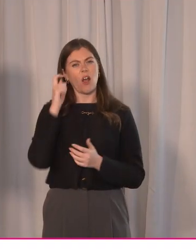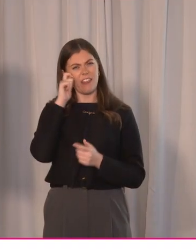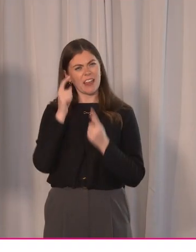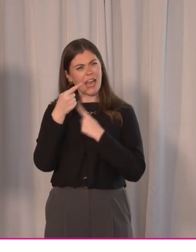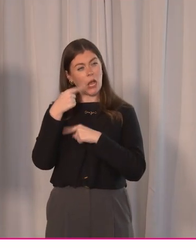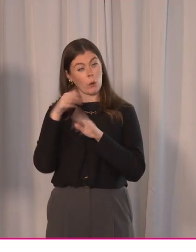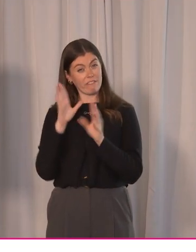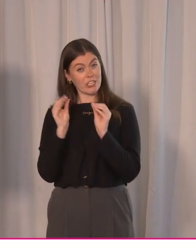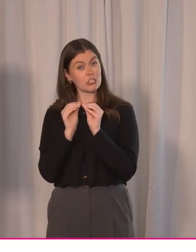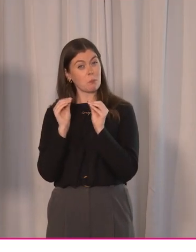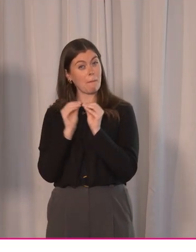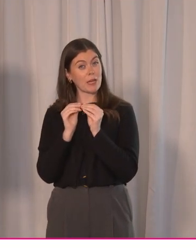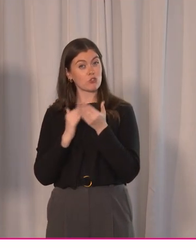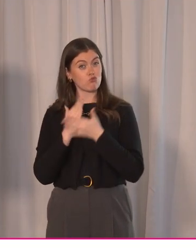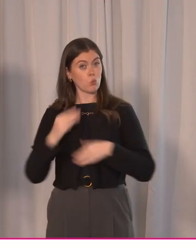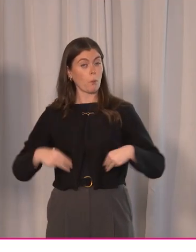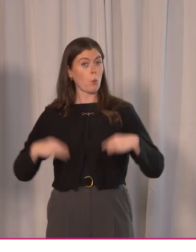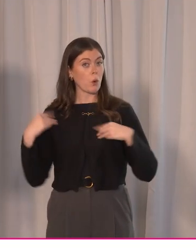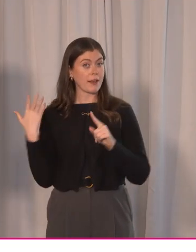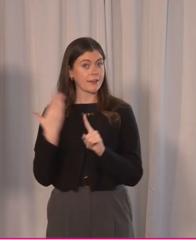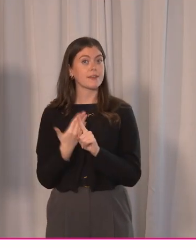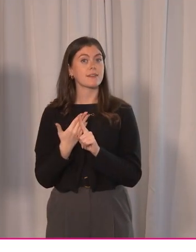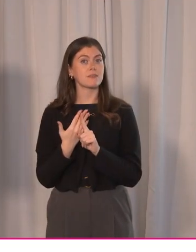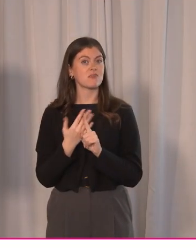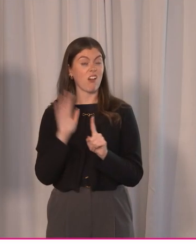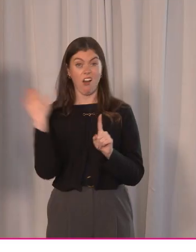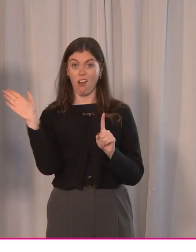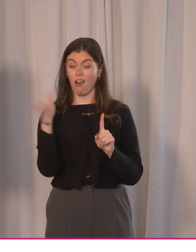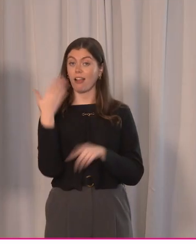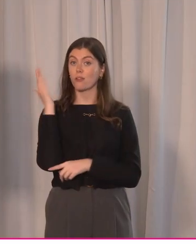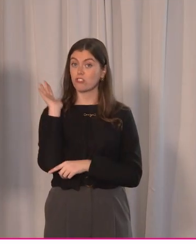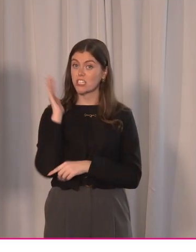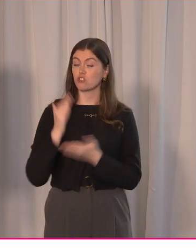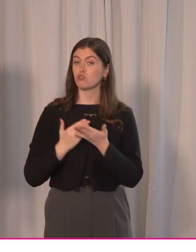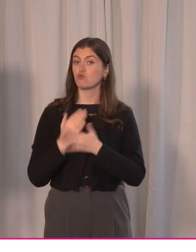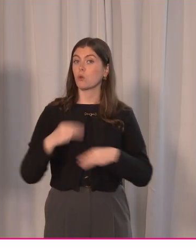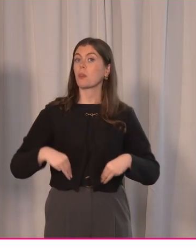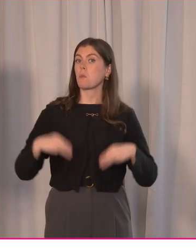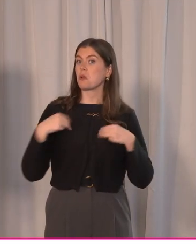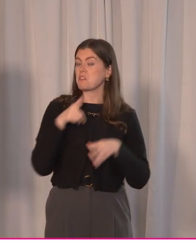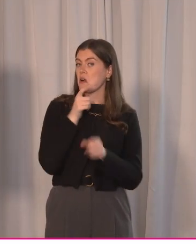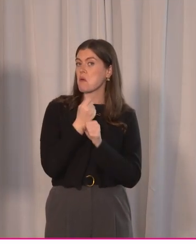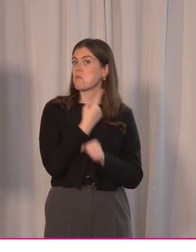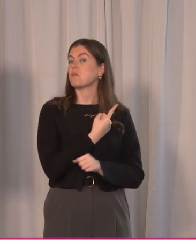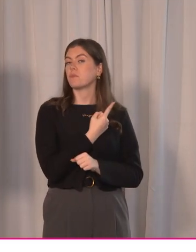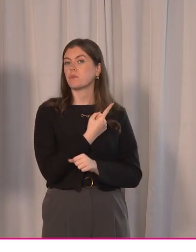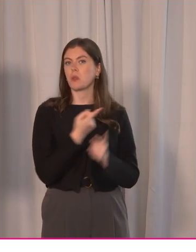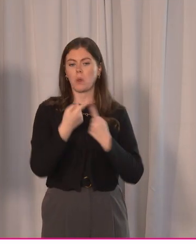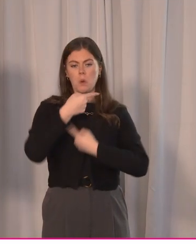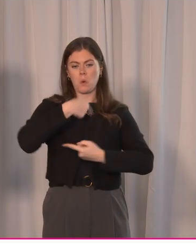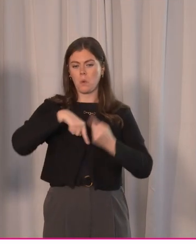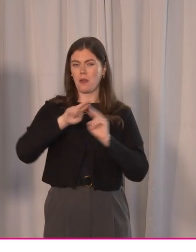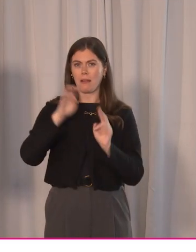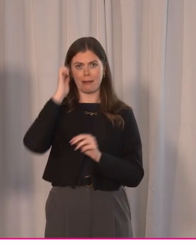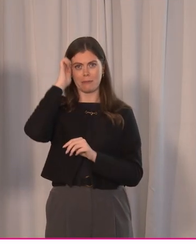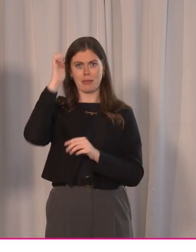this earlier before, in all of the sessions, in that we're not expected to have